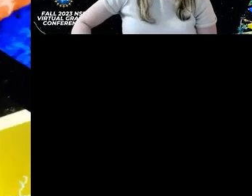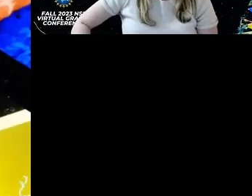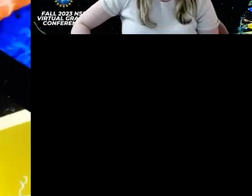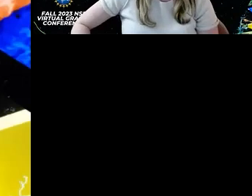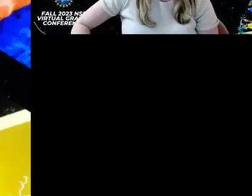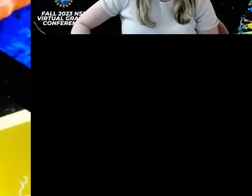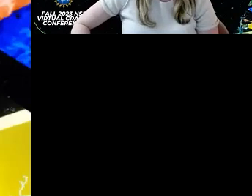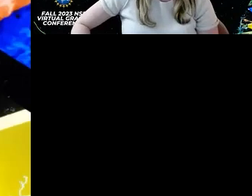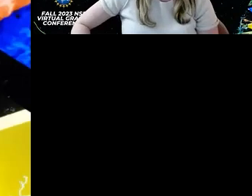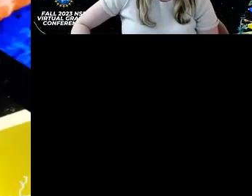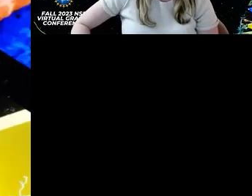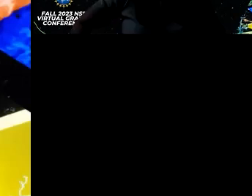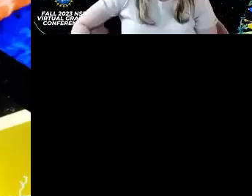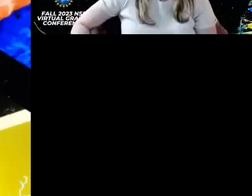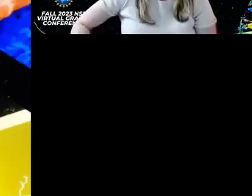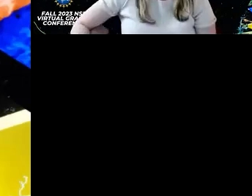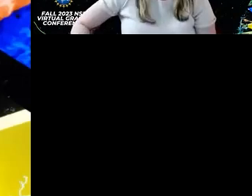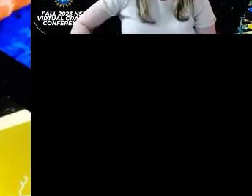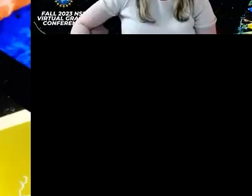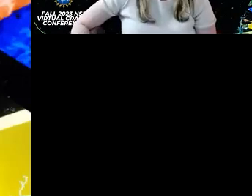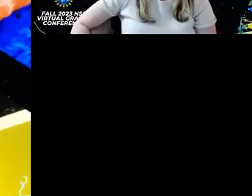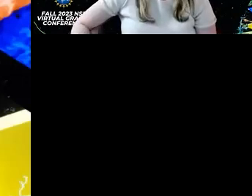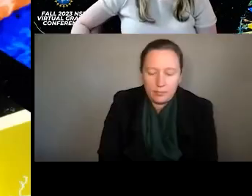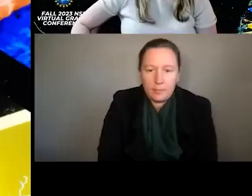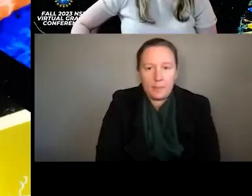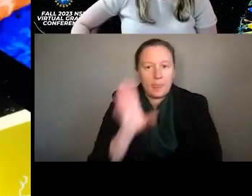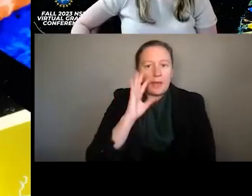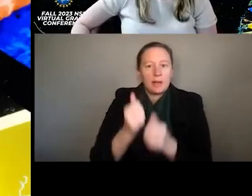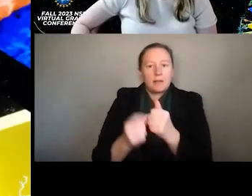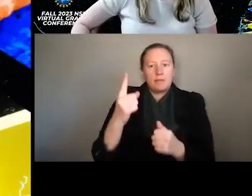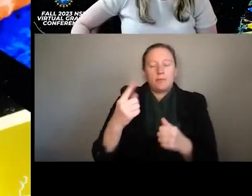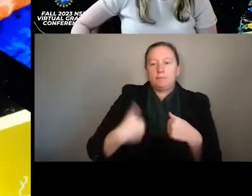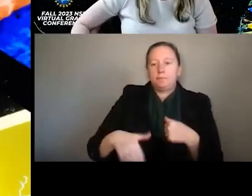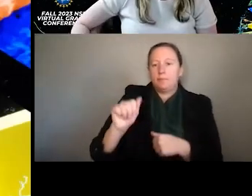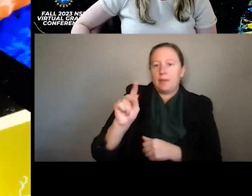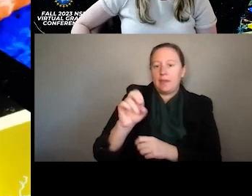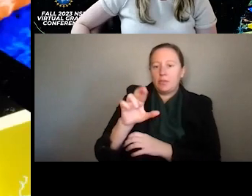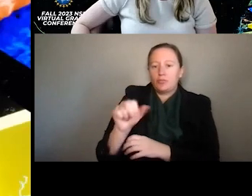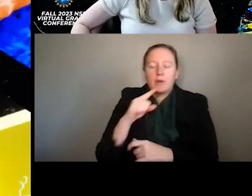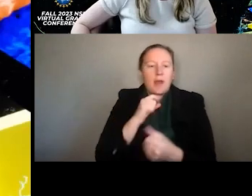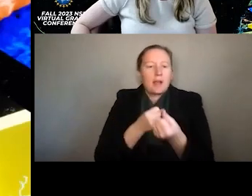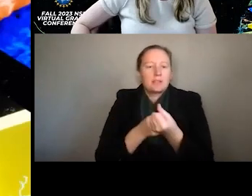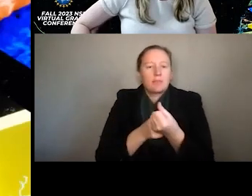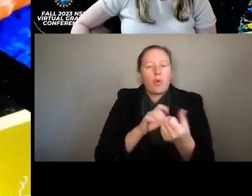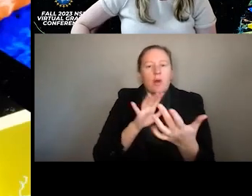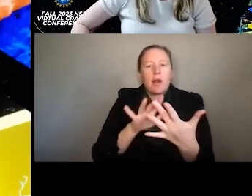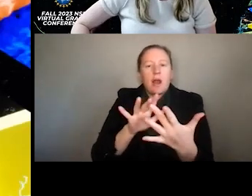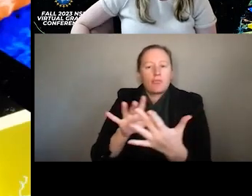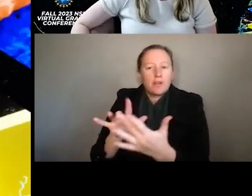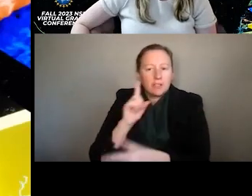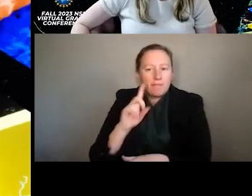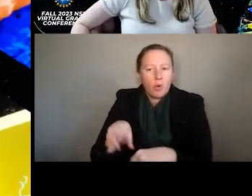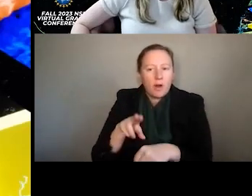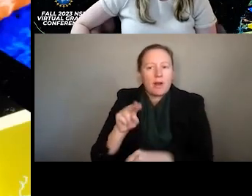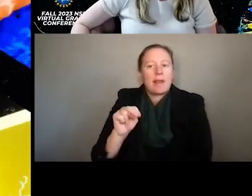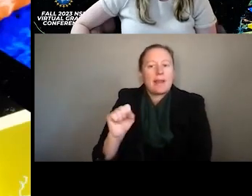All right. Hello, everyone, and welcome. My name is Andrea Popp, and I support outreach activities for